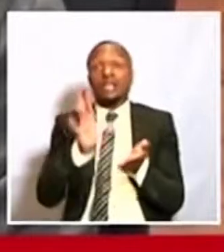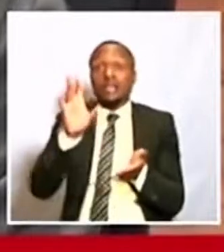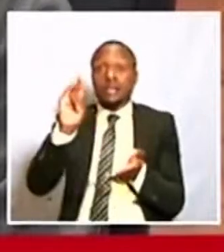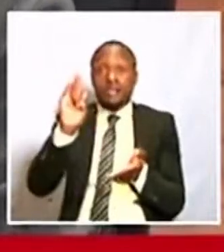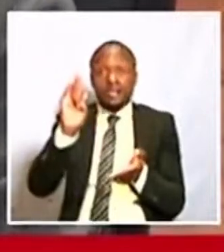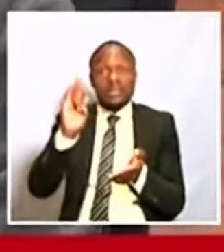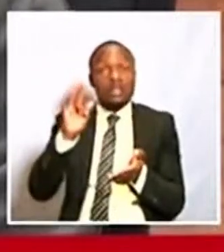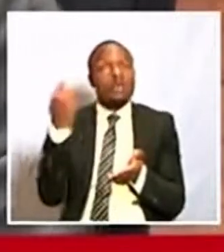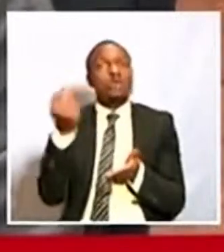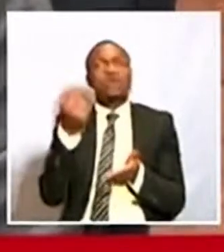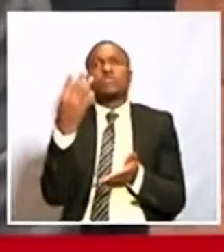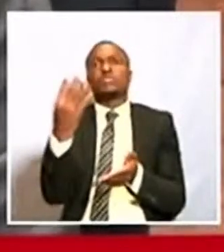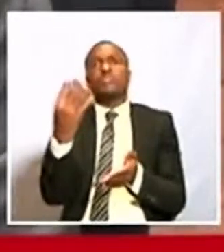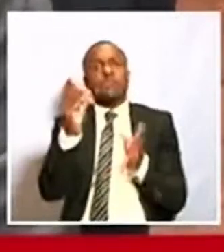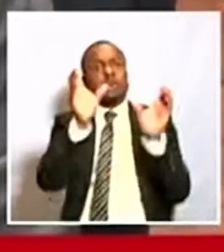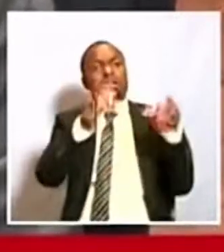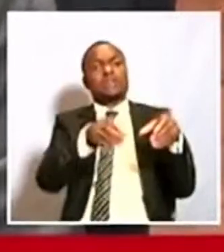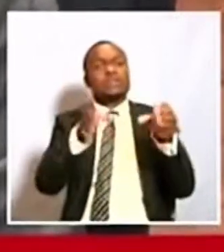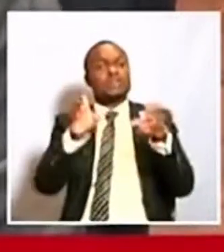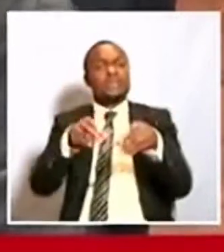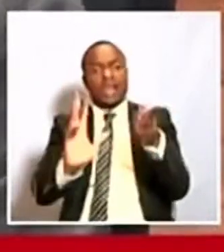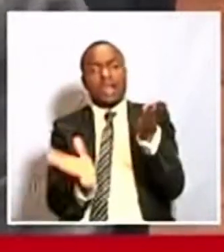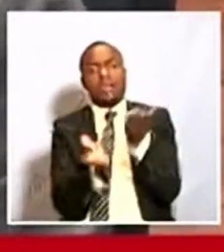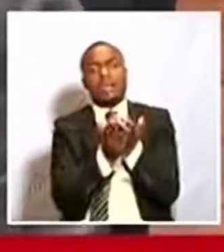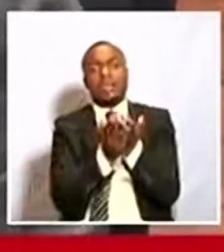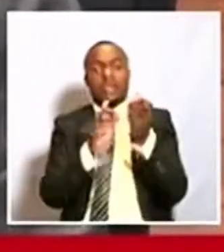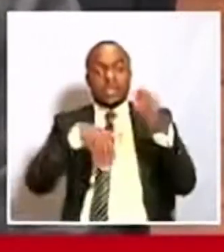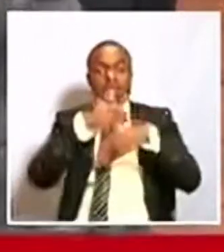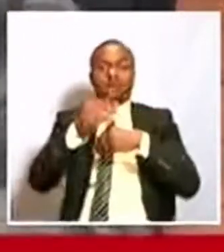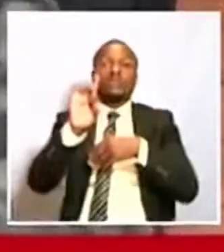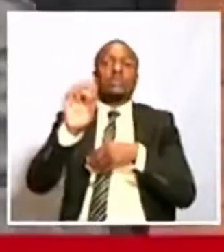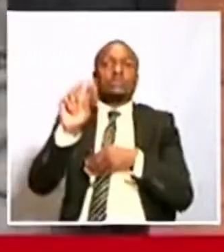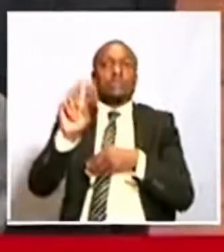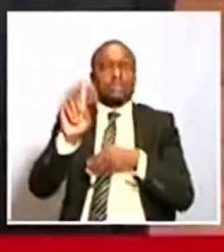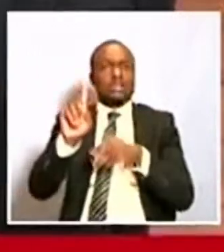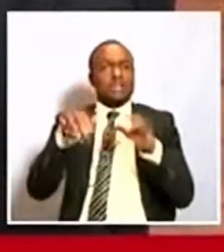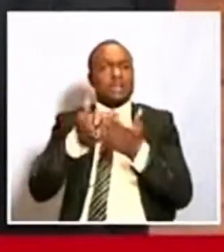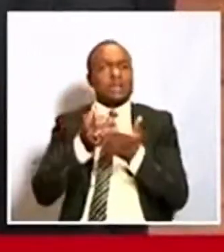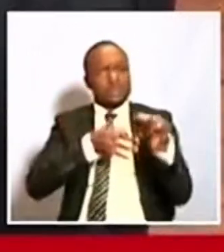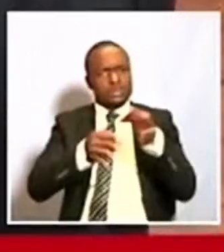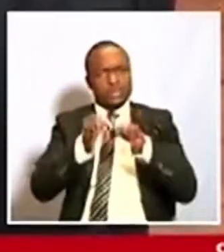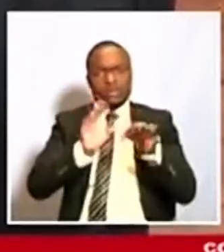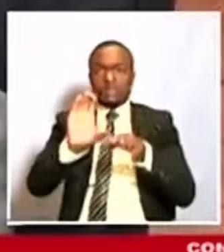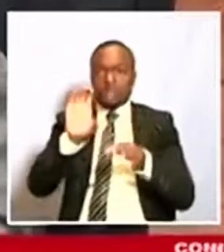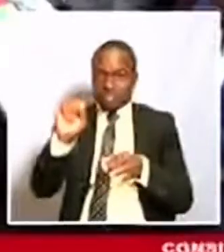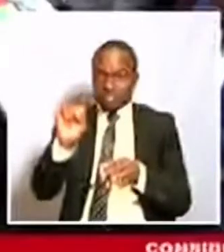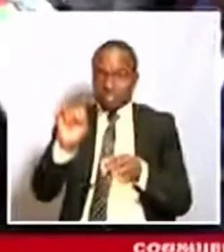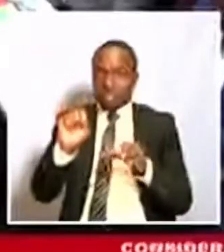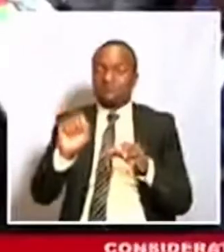17. Only 4 clubs are attached out of 81. How would you explain that, CS?